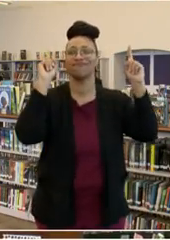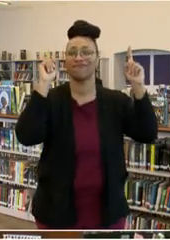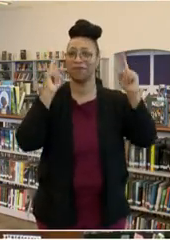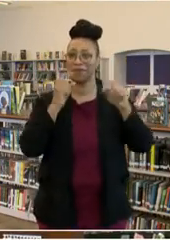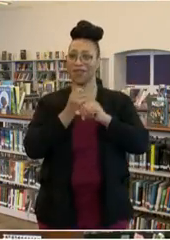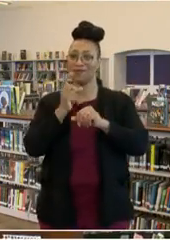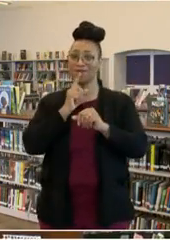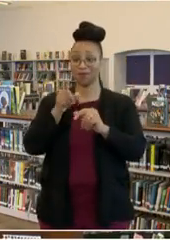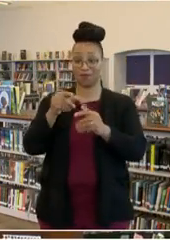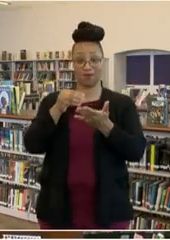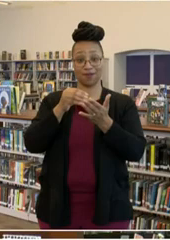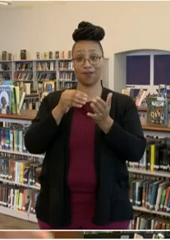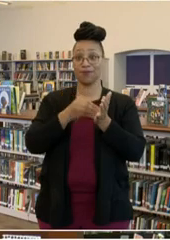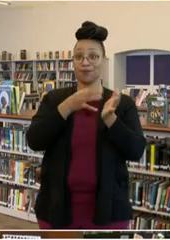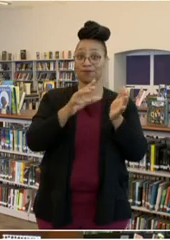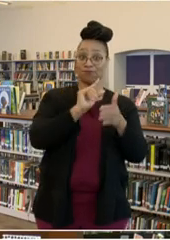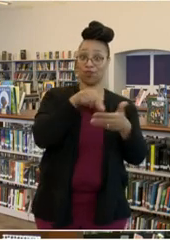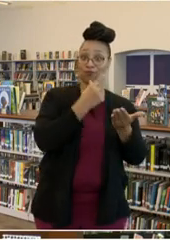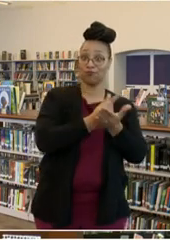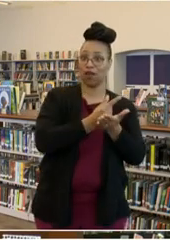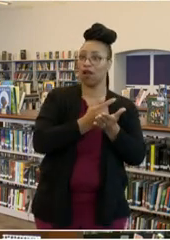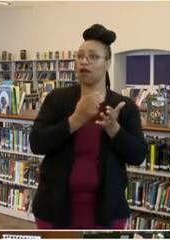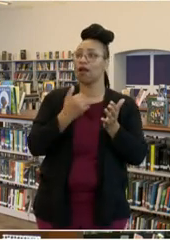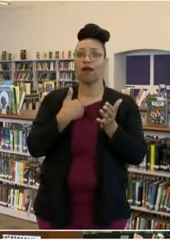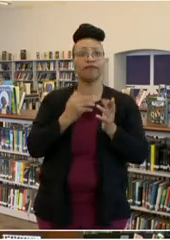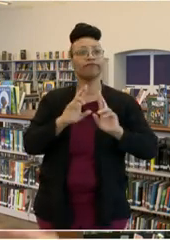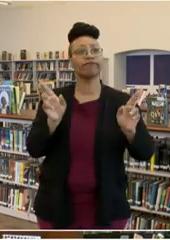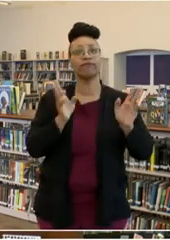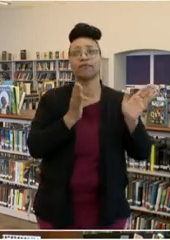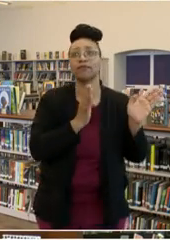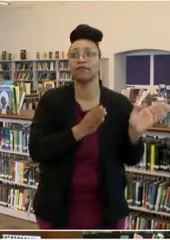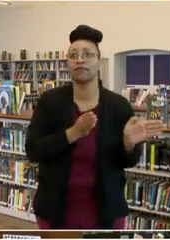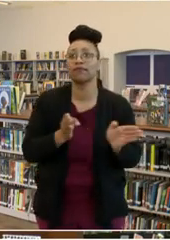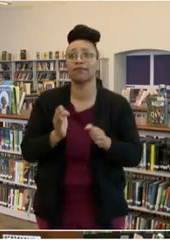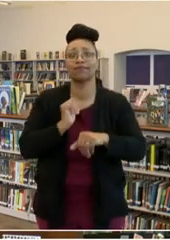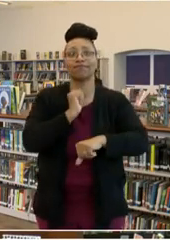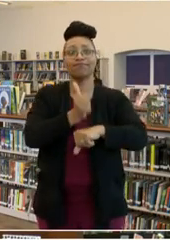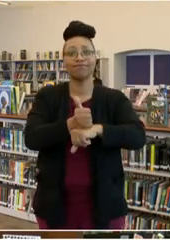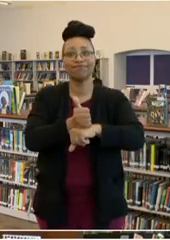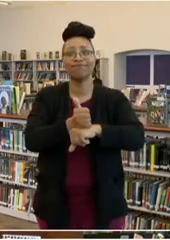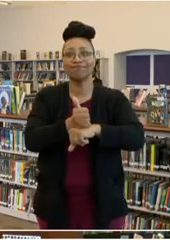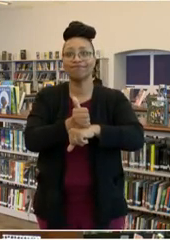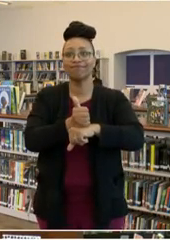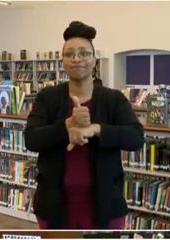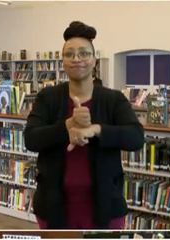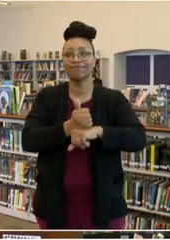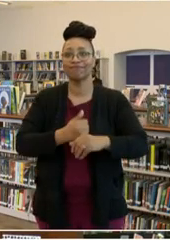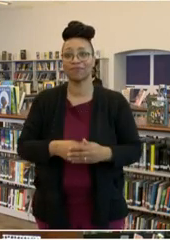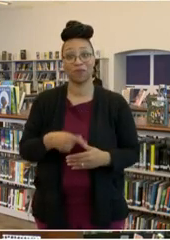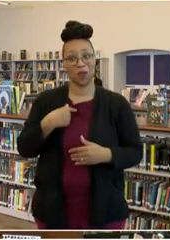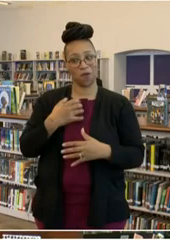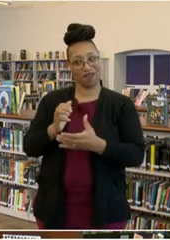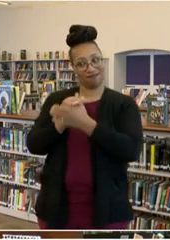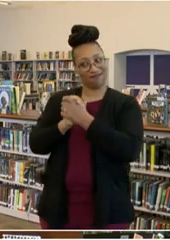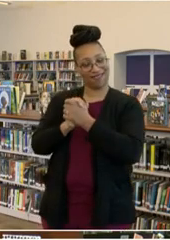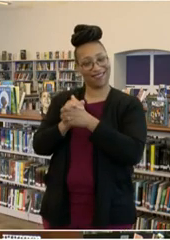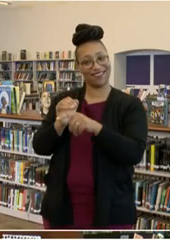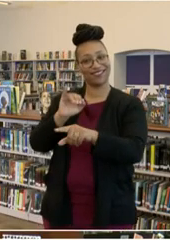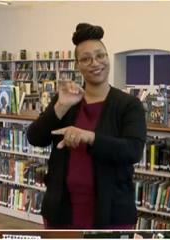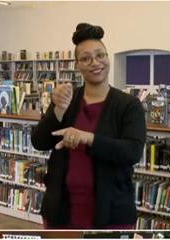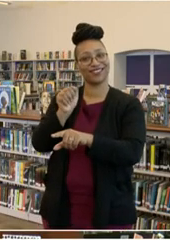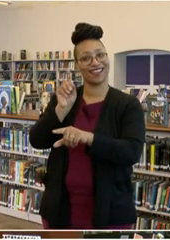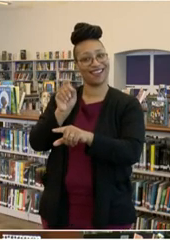next step in life. So congratulations to you. I look forward to celebrating with you in your graduation in a few months. And